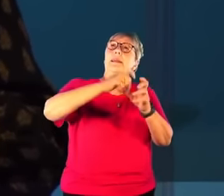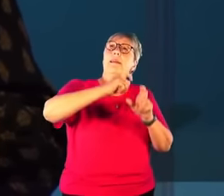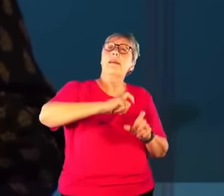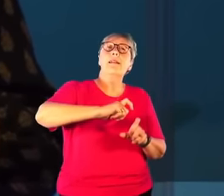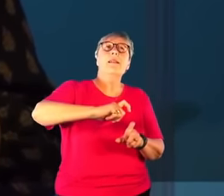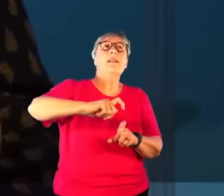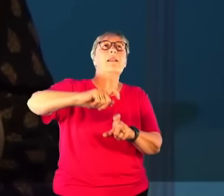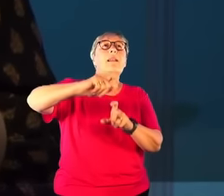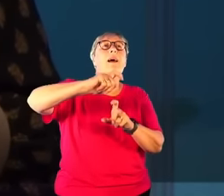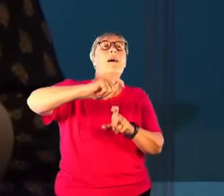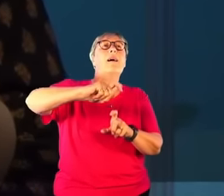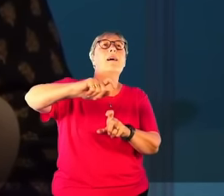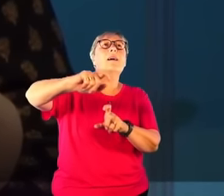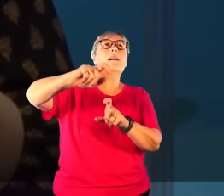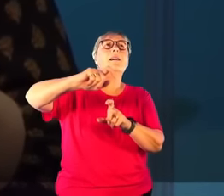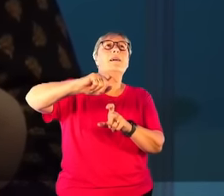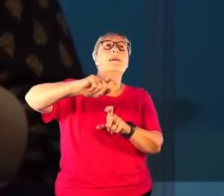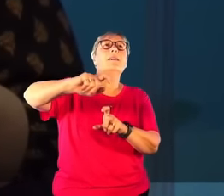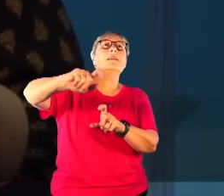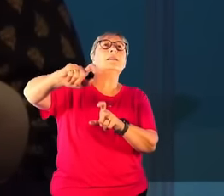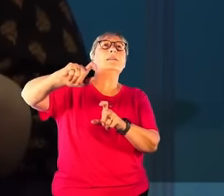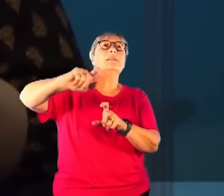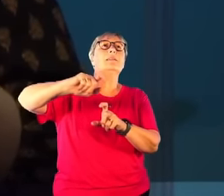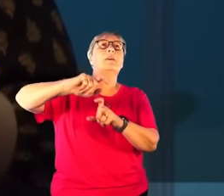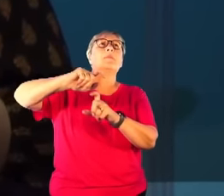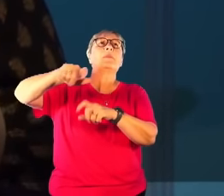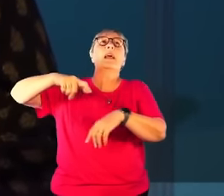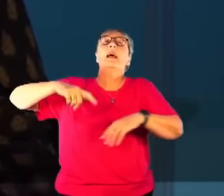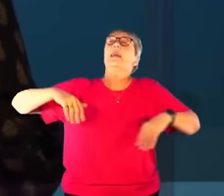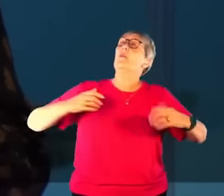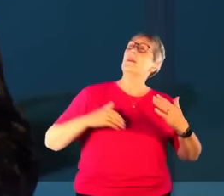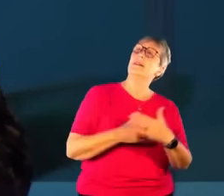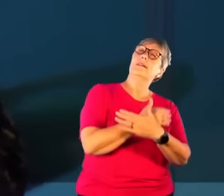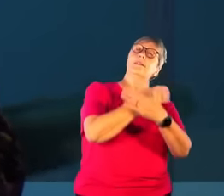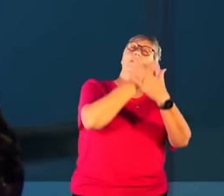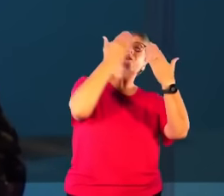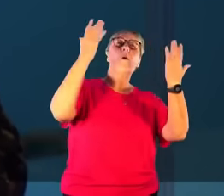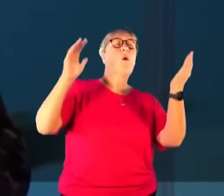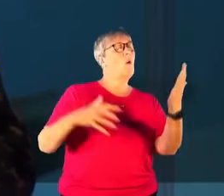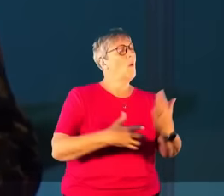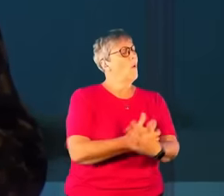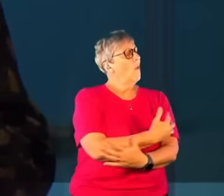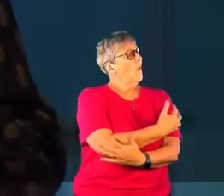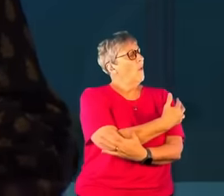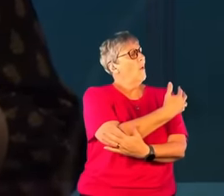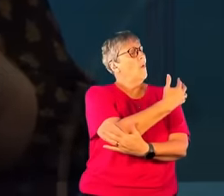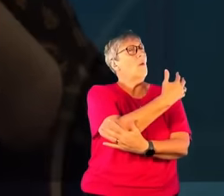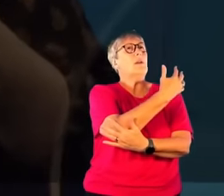Still I'm being led. A day will dawn.